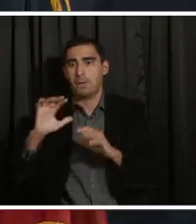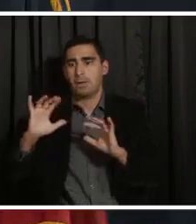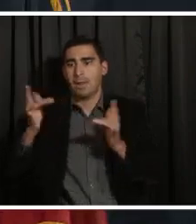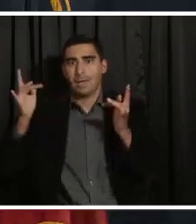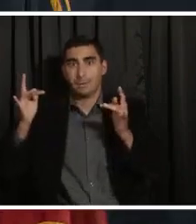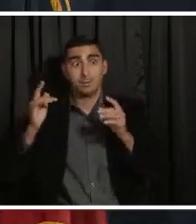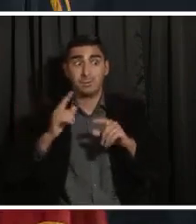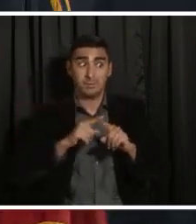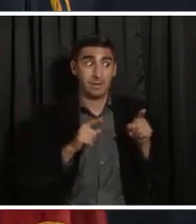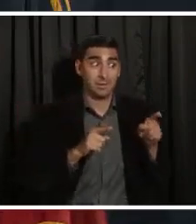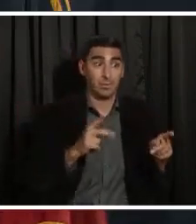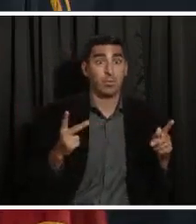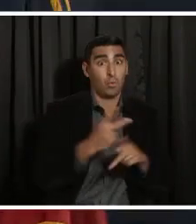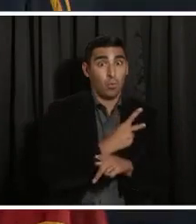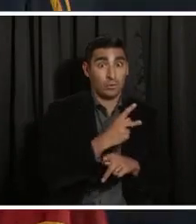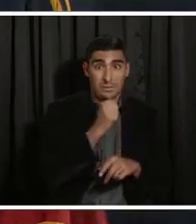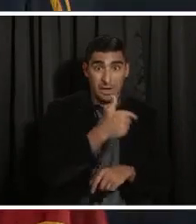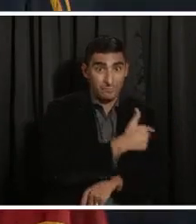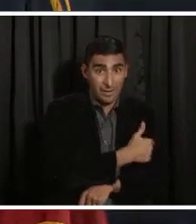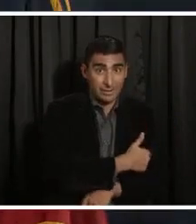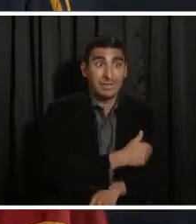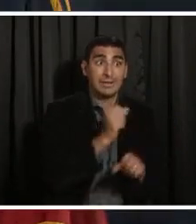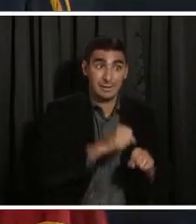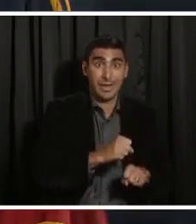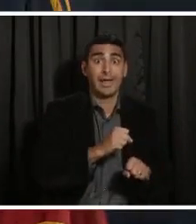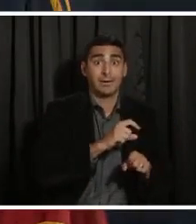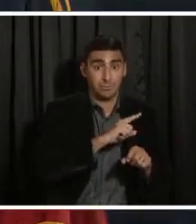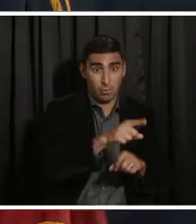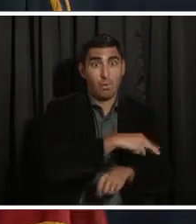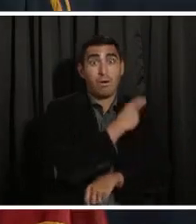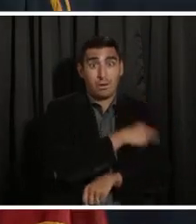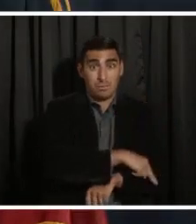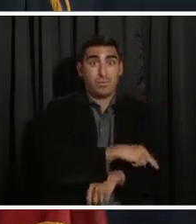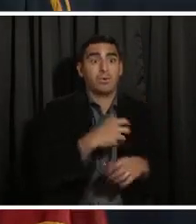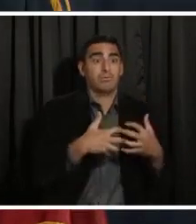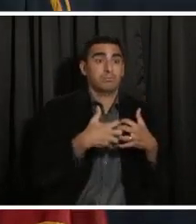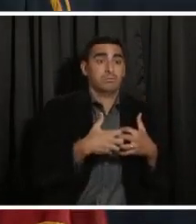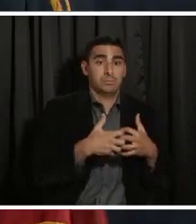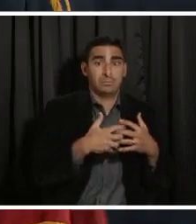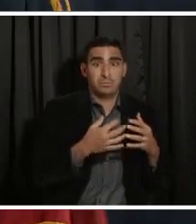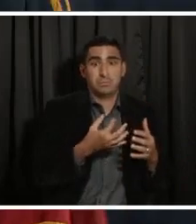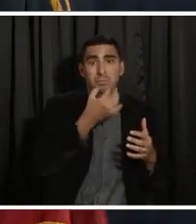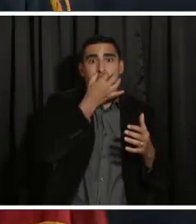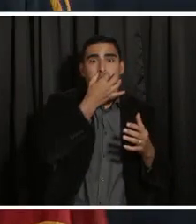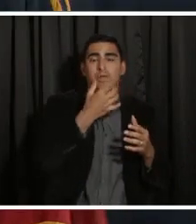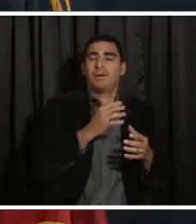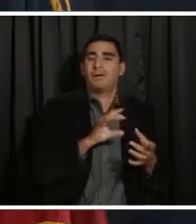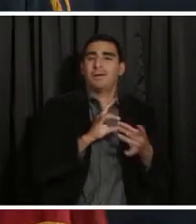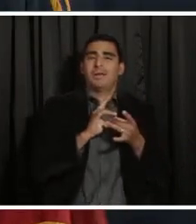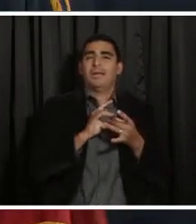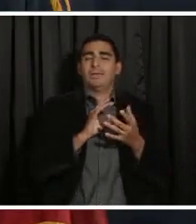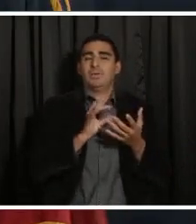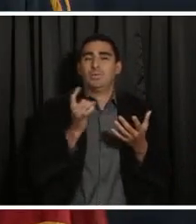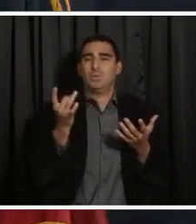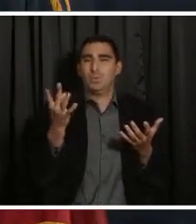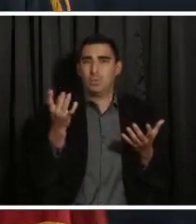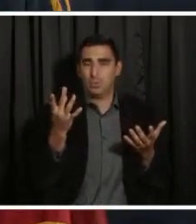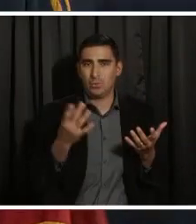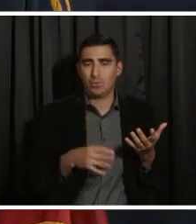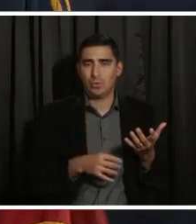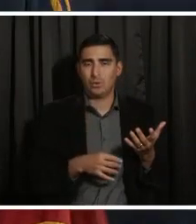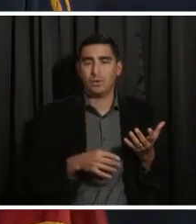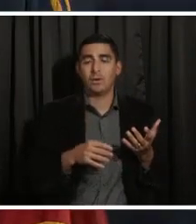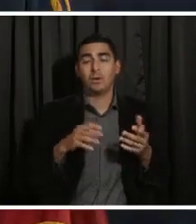your life. We don't know yet exactly the trajectory this is going to take in Colorado. We've seen an elevated peak of